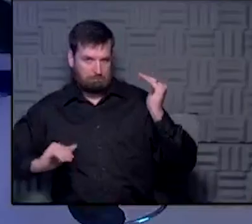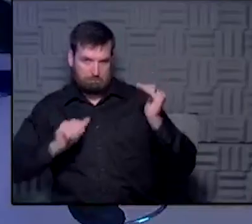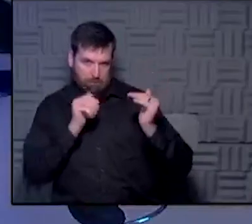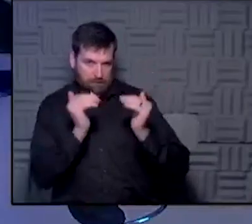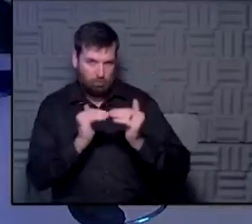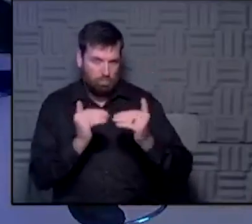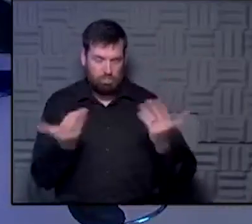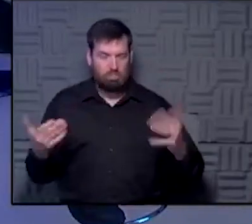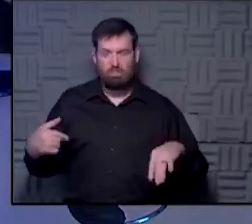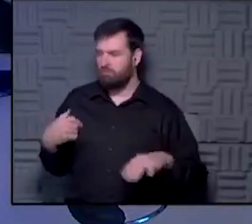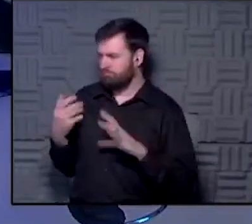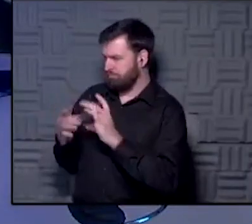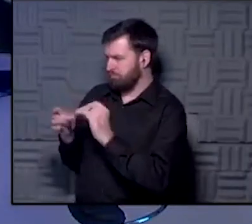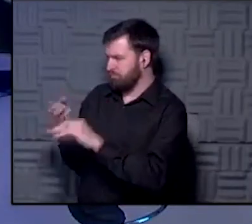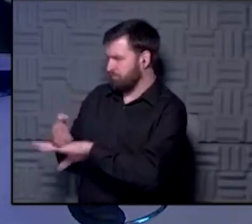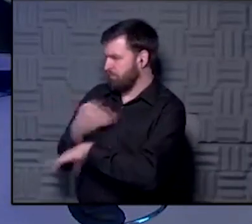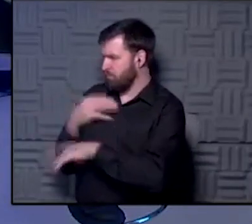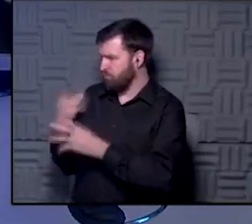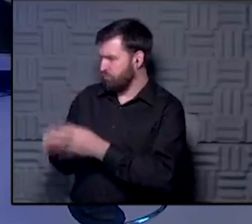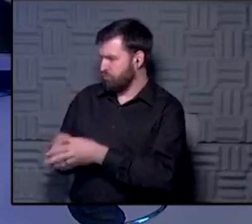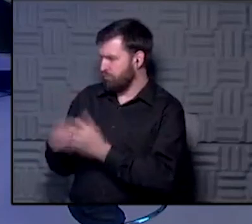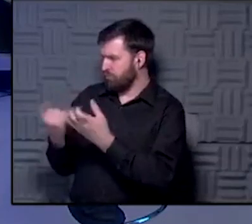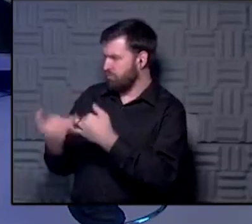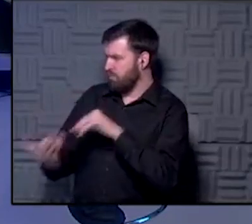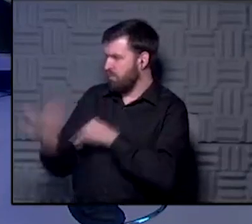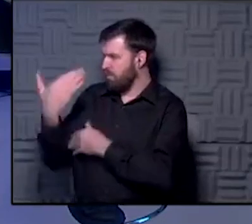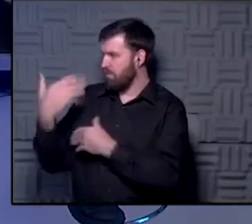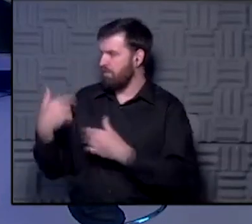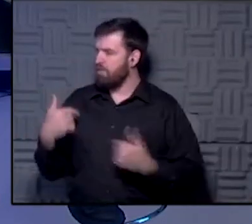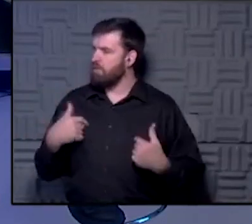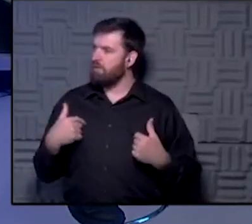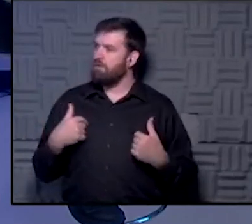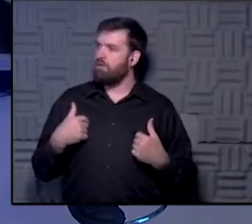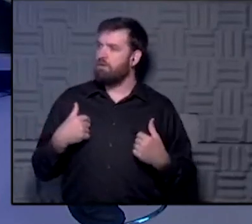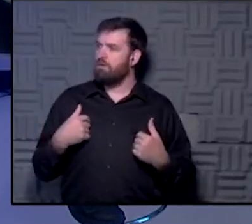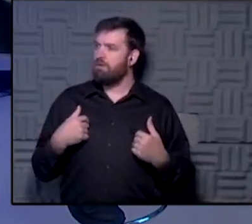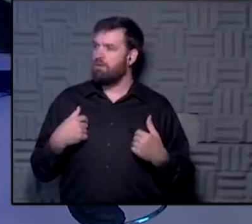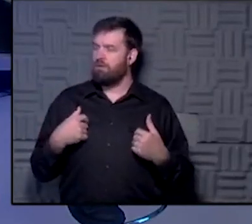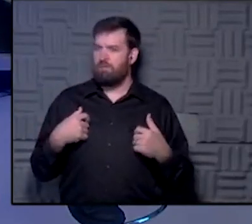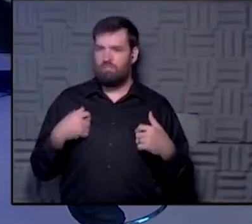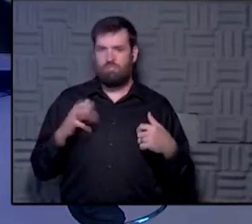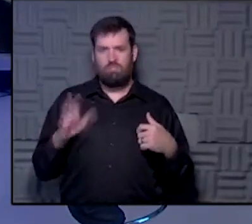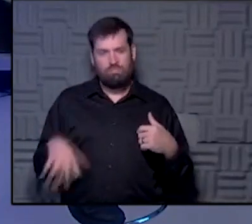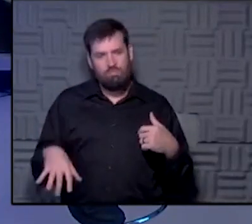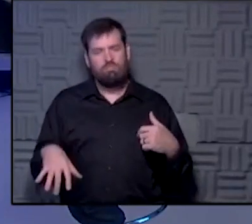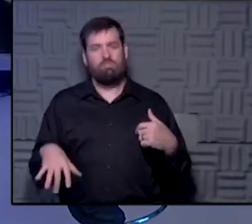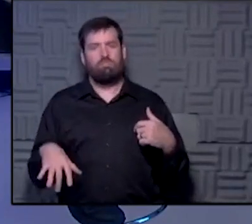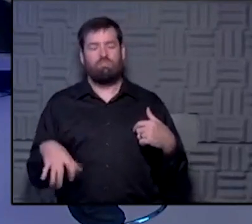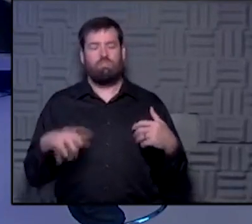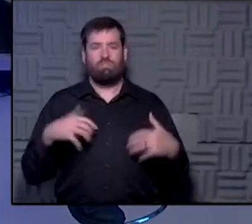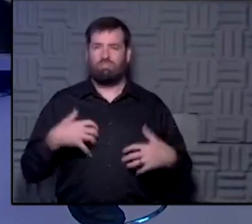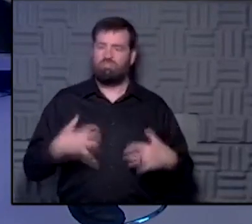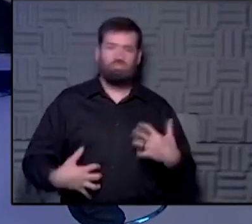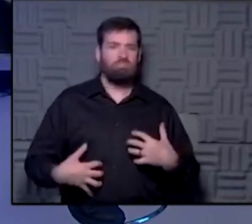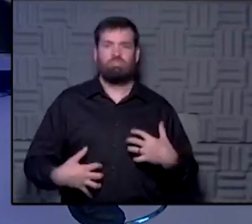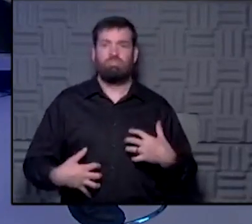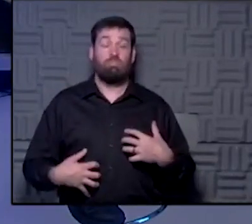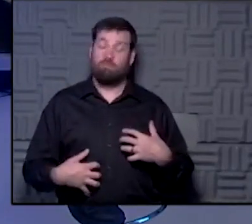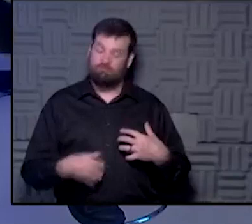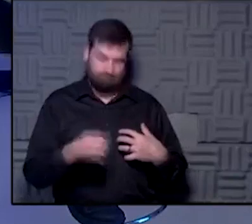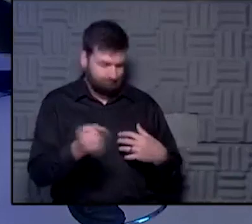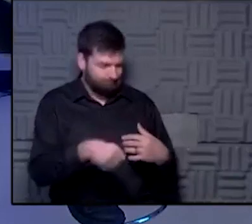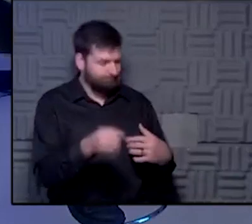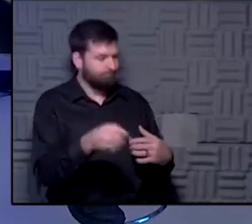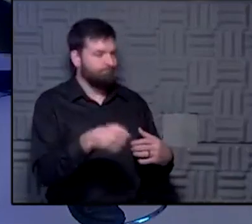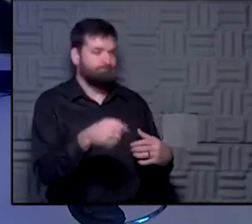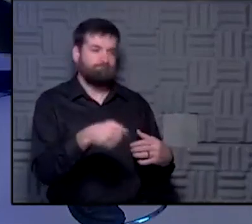right before we started this broadcast, I said, I was sort of unnerved by the numbers, and you said, yep, on every metric, we are